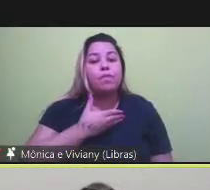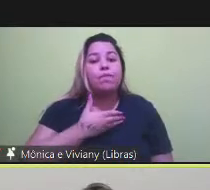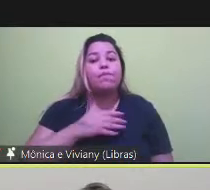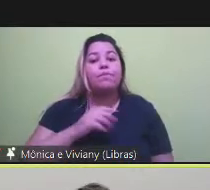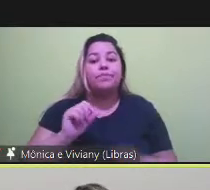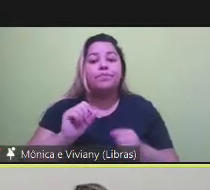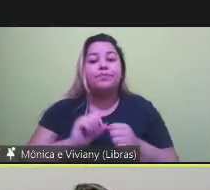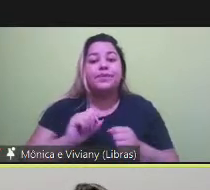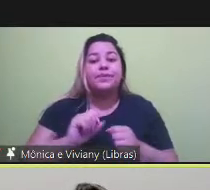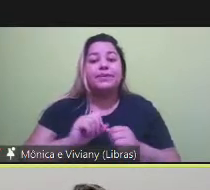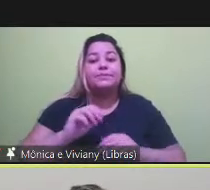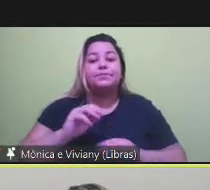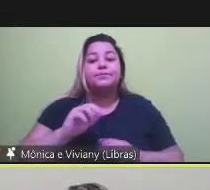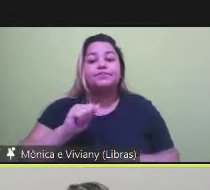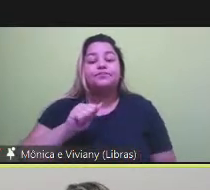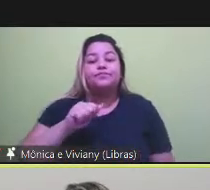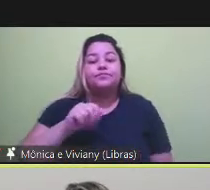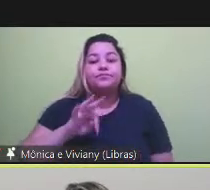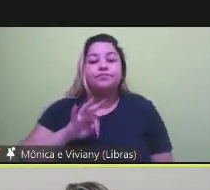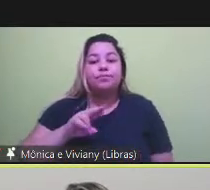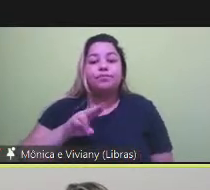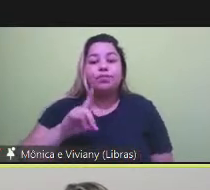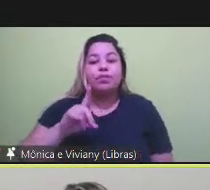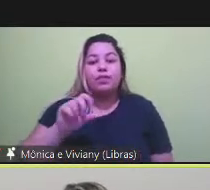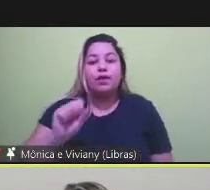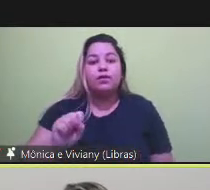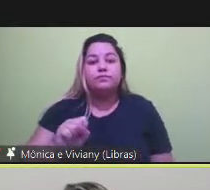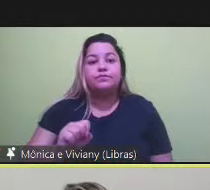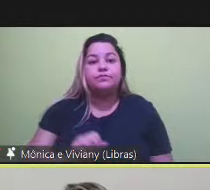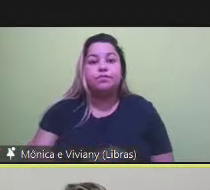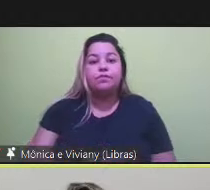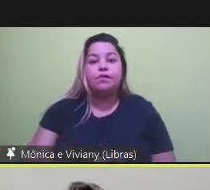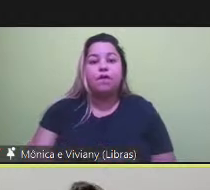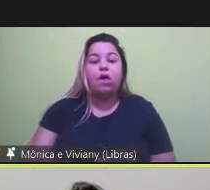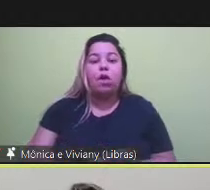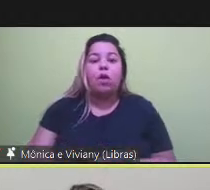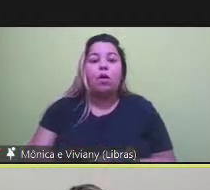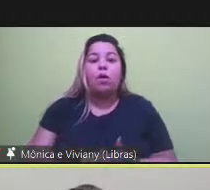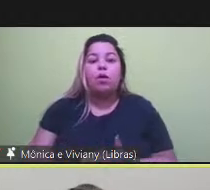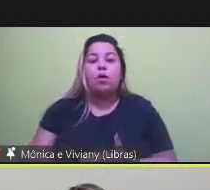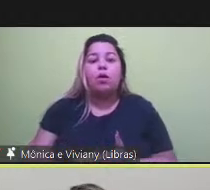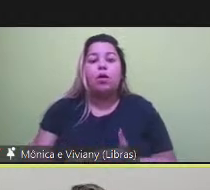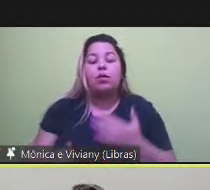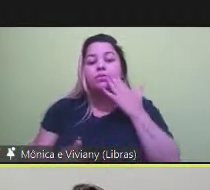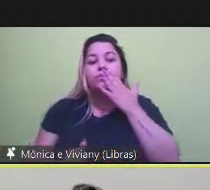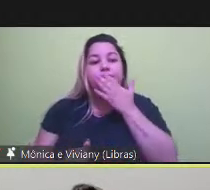colleagues that execute the activities there. So next slide.